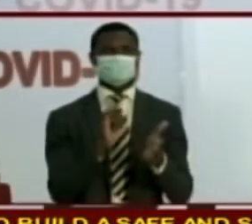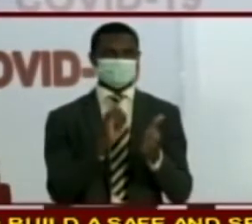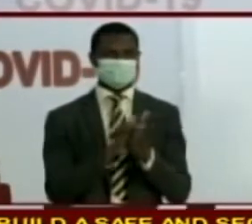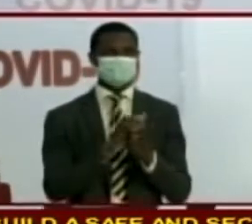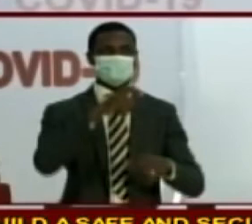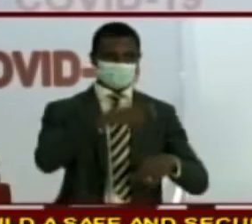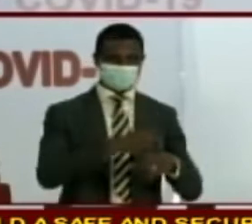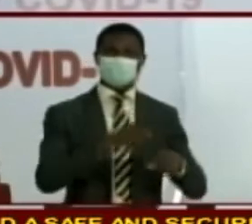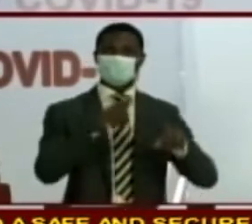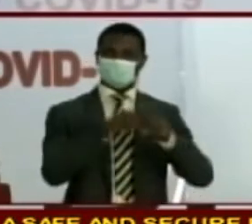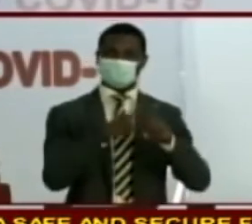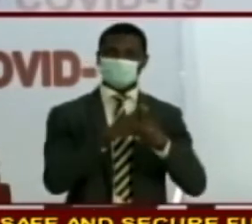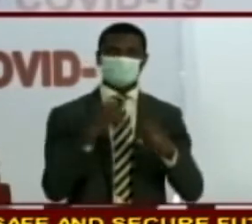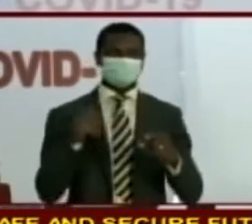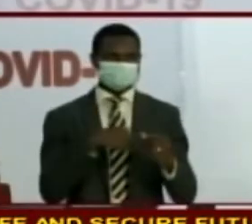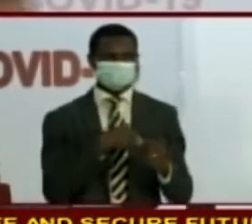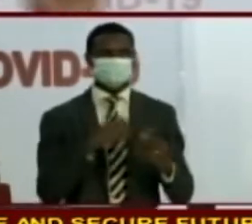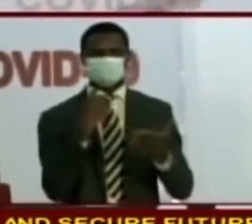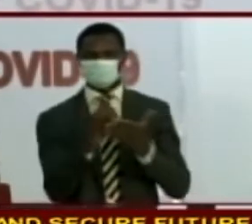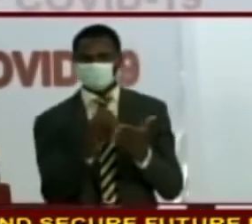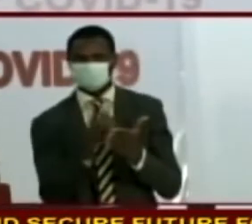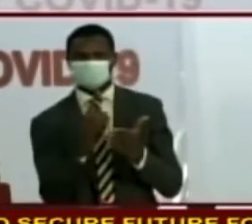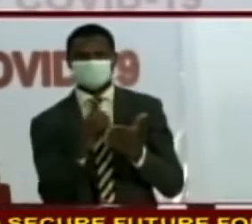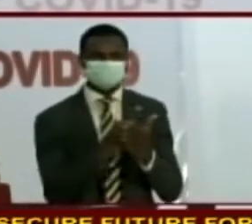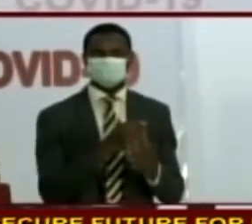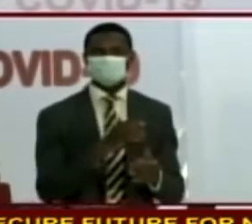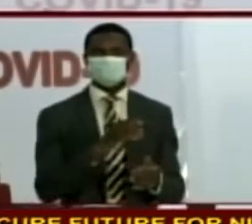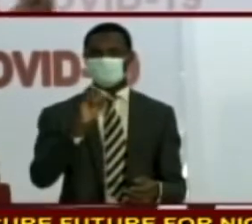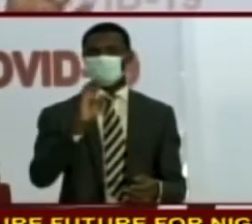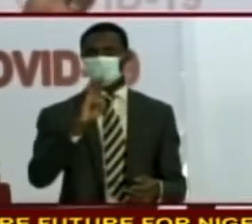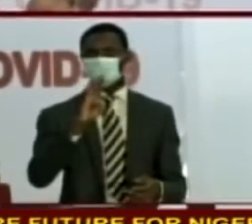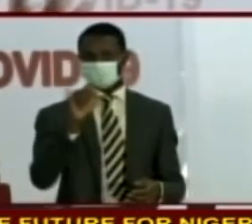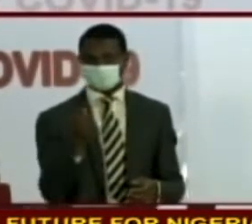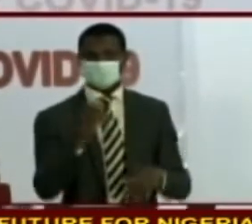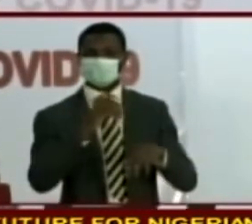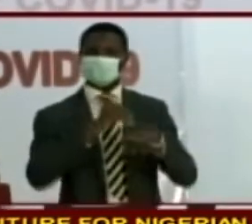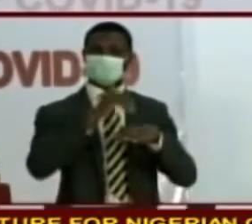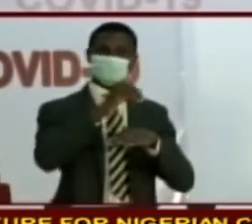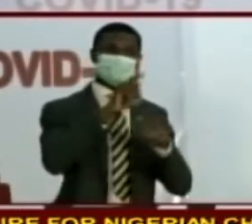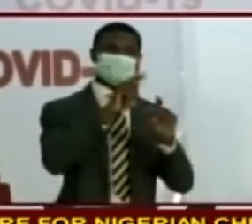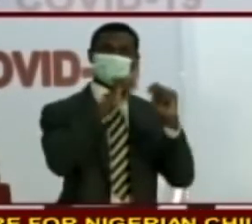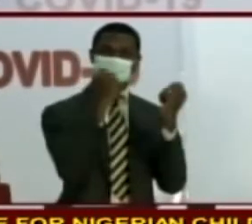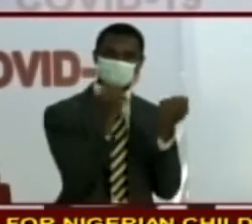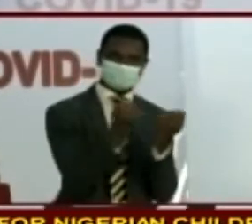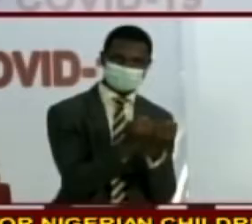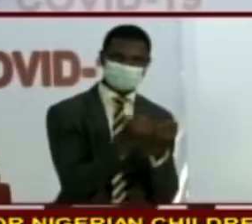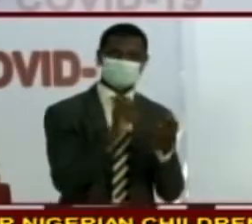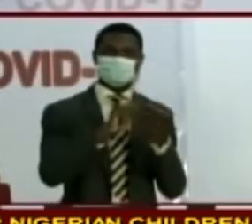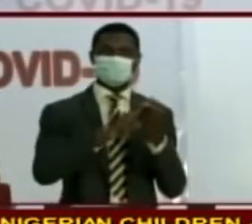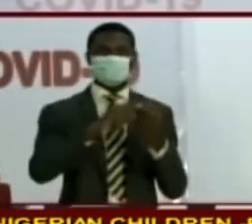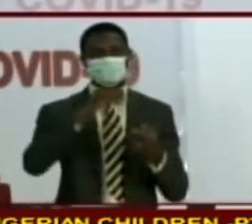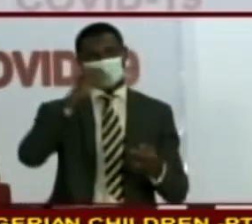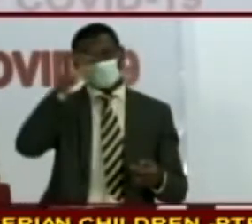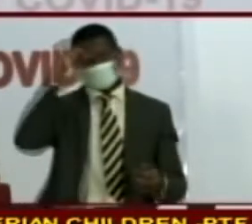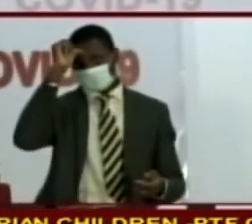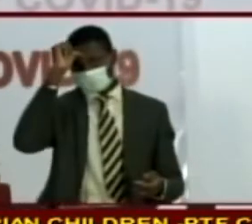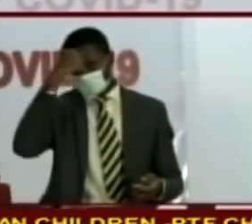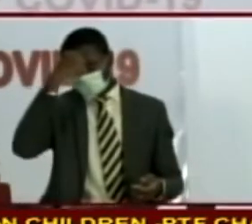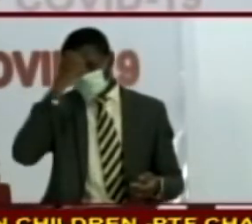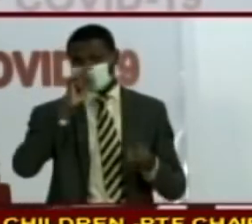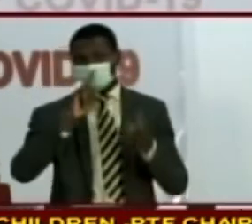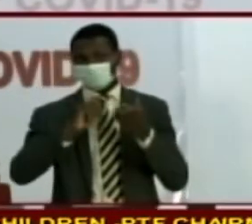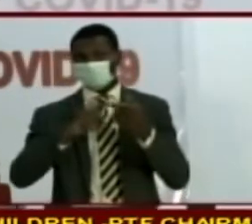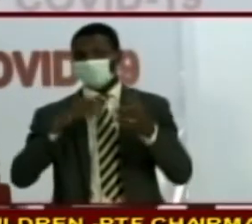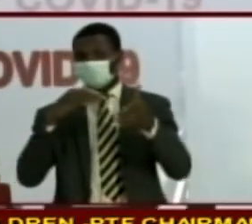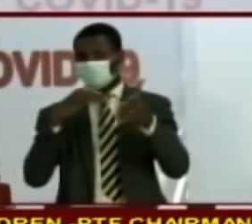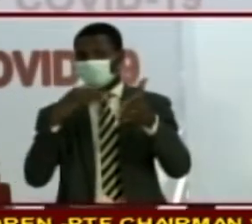issue because Obasanjo had sent a team, I think headed by Jerry Gana, to India to overstudy